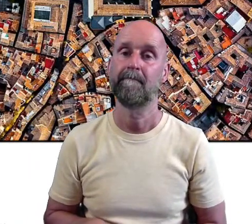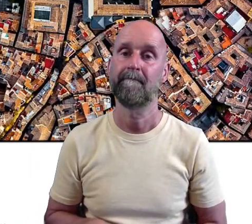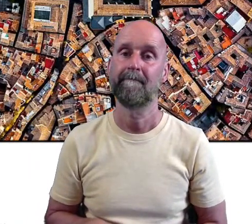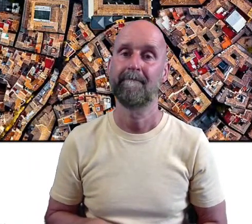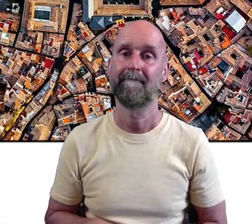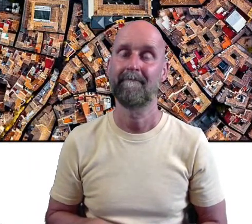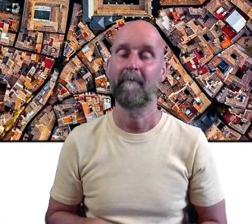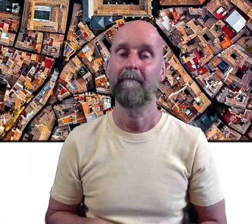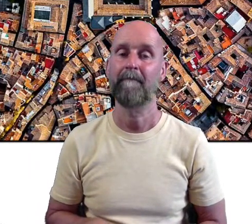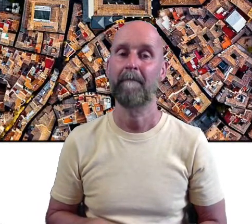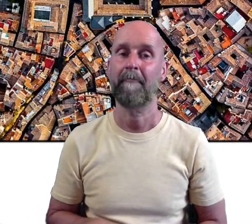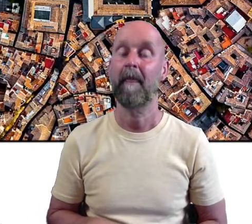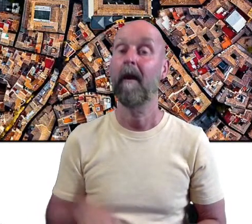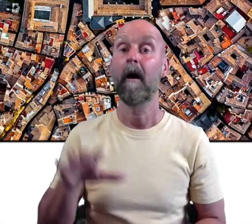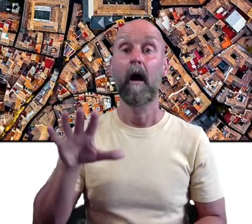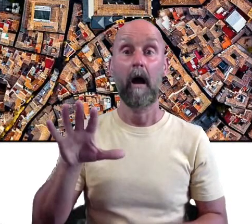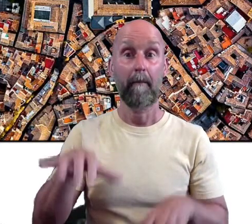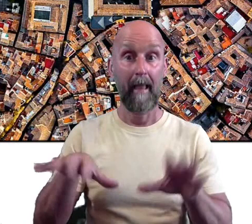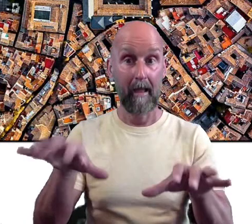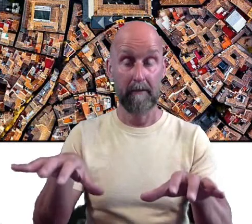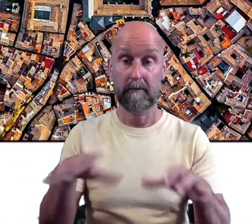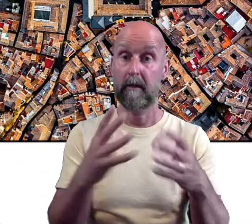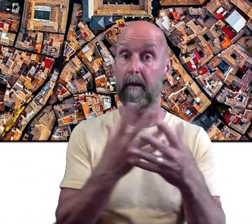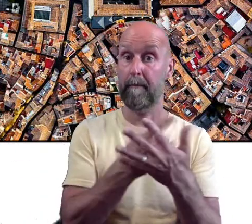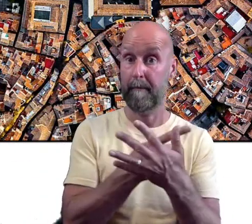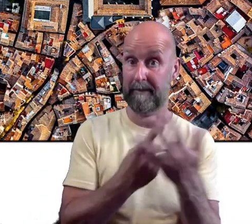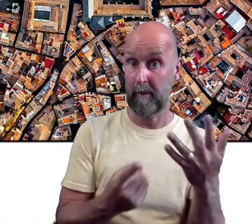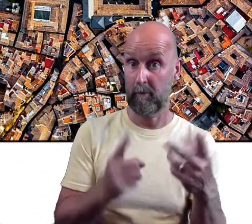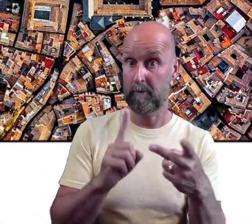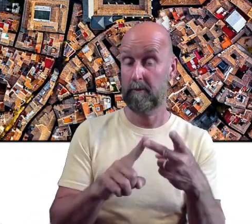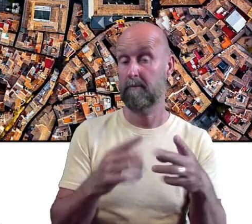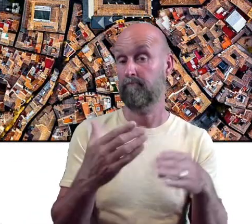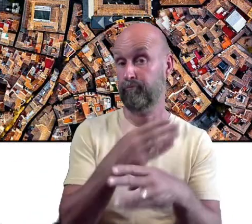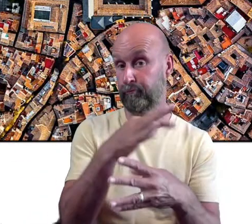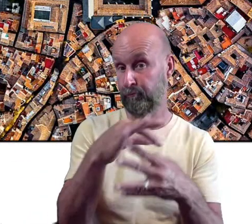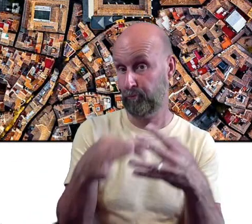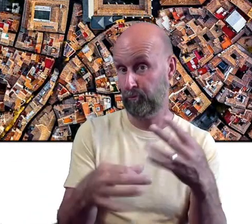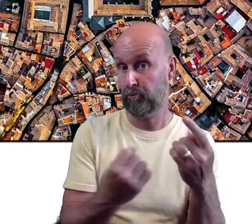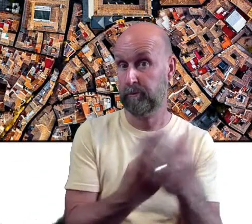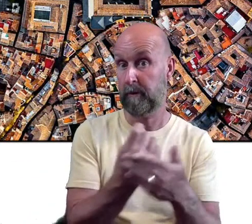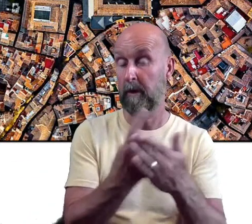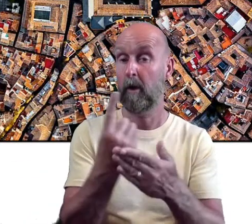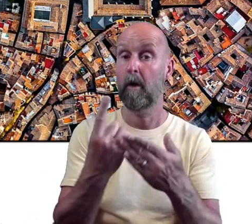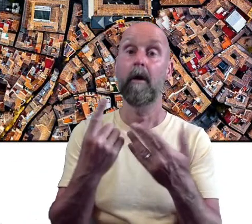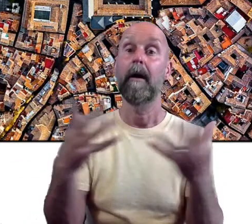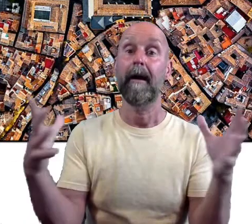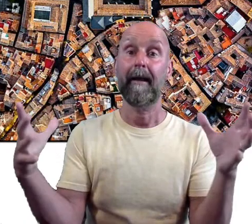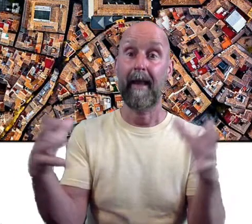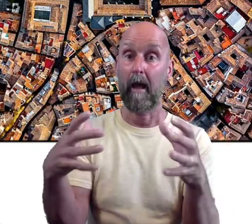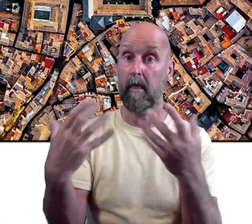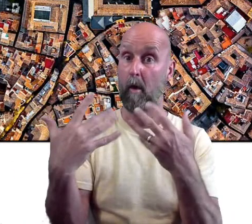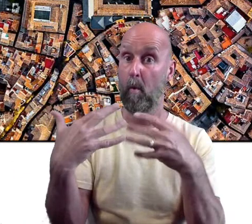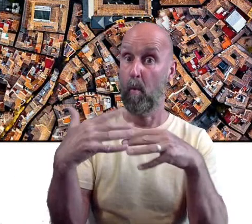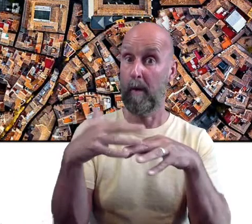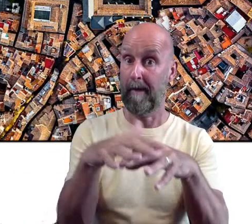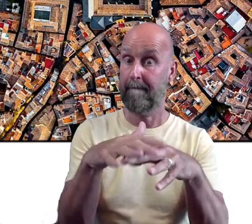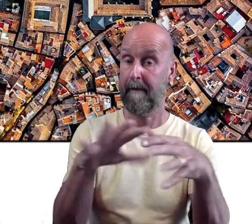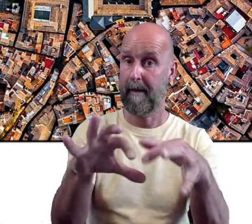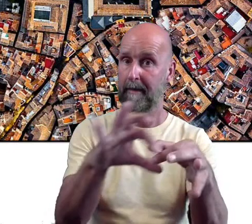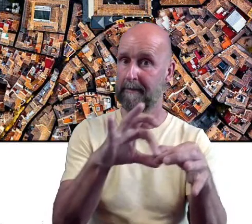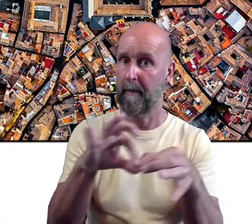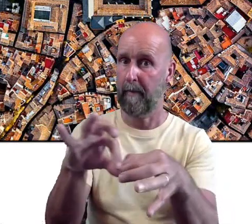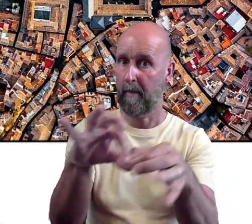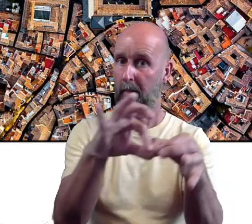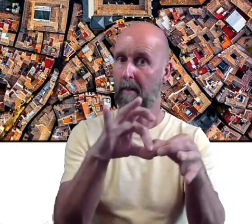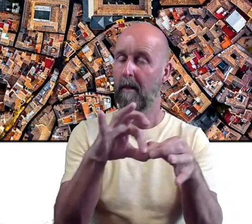So we've got places are materials, meanings, and practices that gather, weave, and assemble. And I really like this way of thinking about place